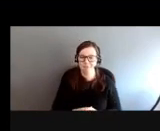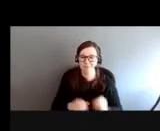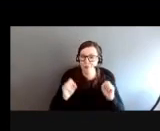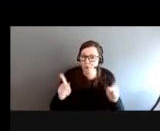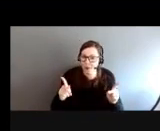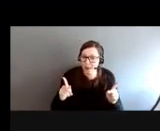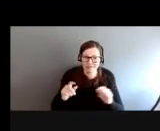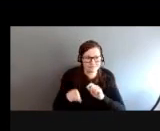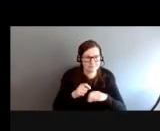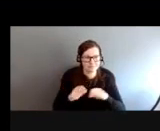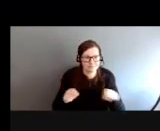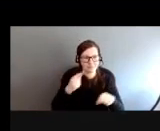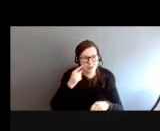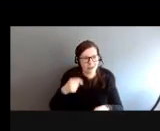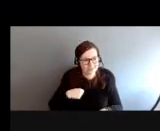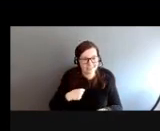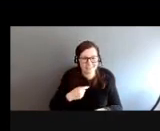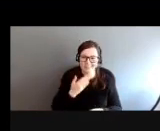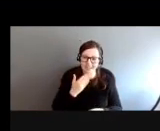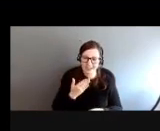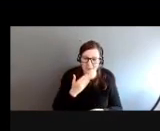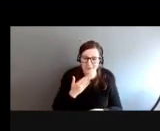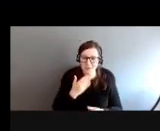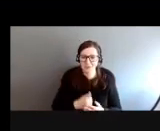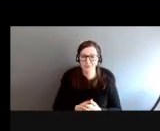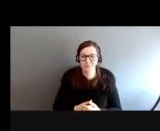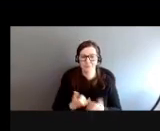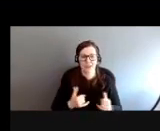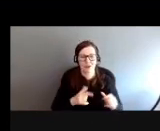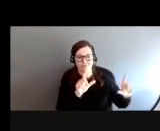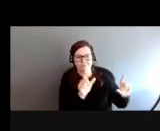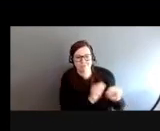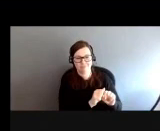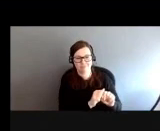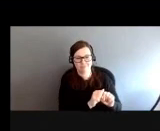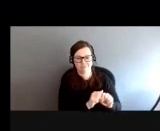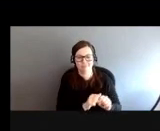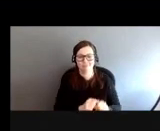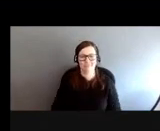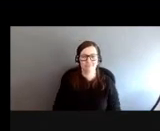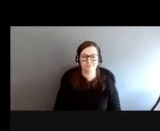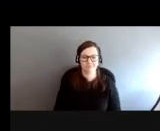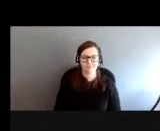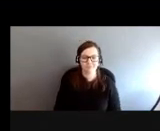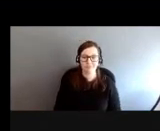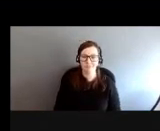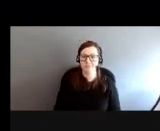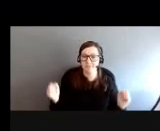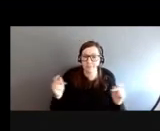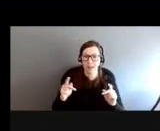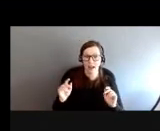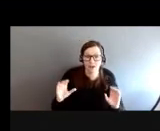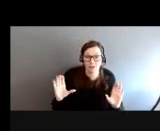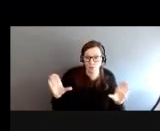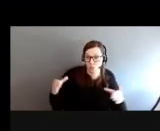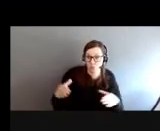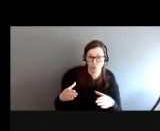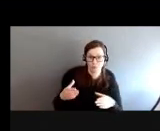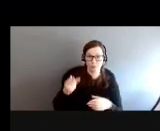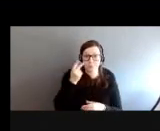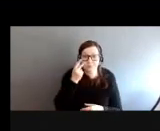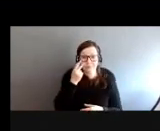can stop sharing the screen and then just come back to the final group view, see if there is anything else you want to mention, and to say